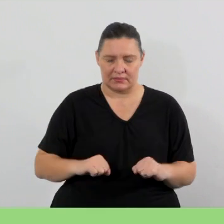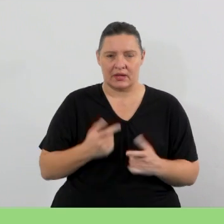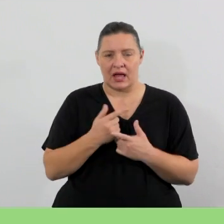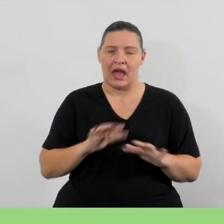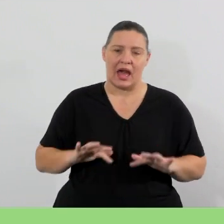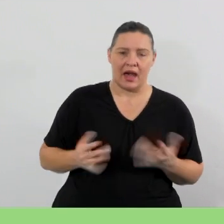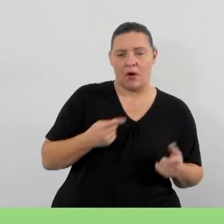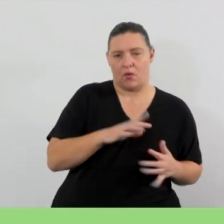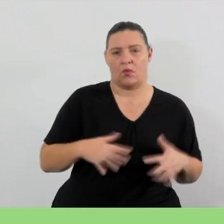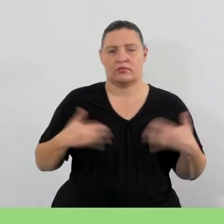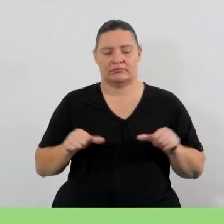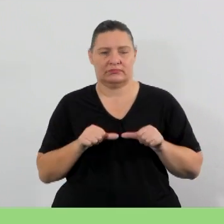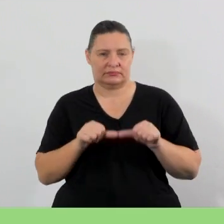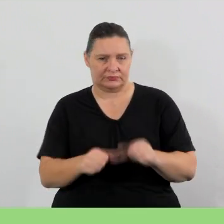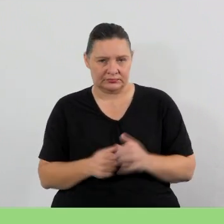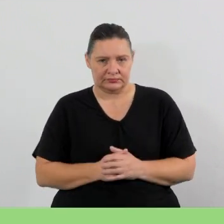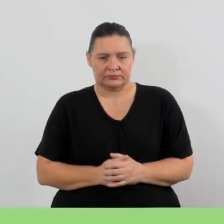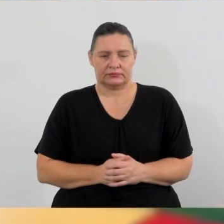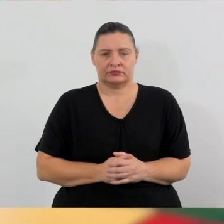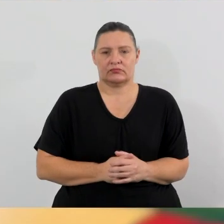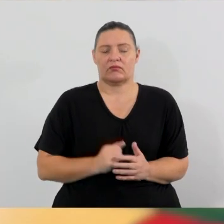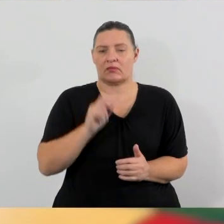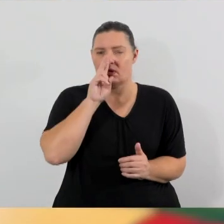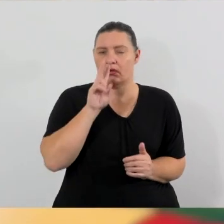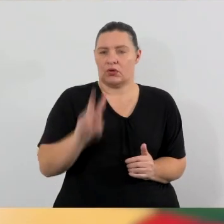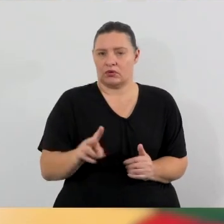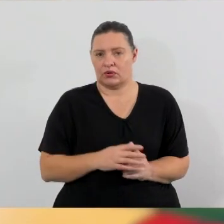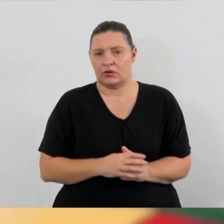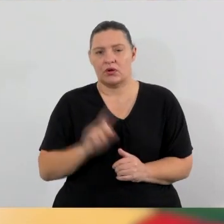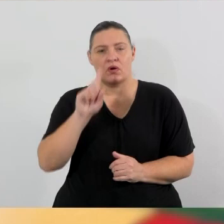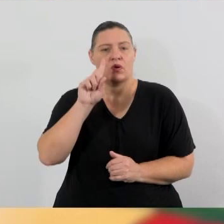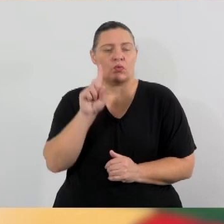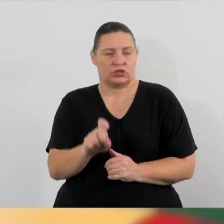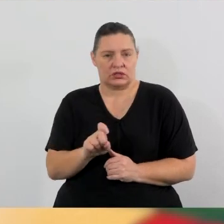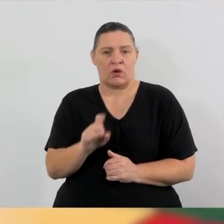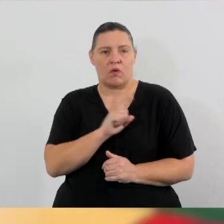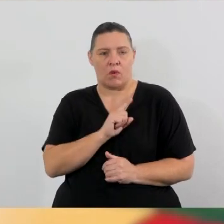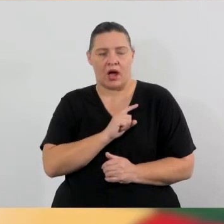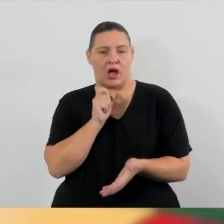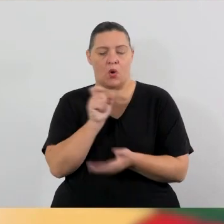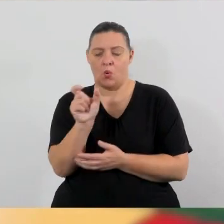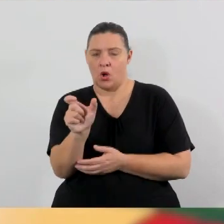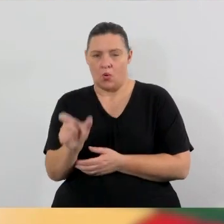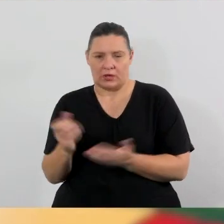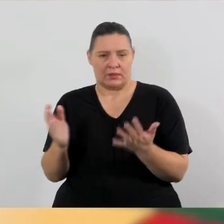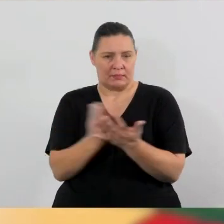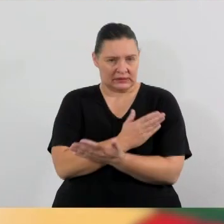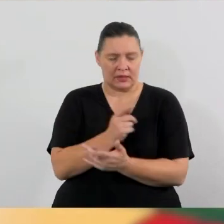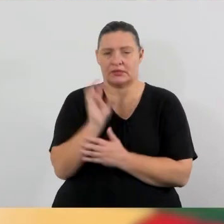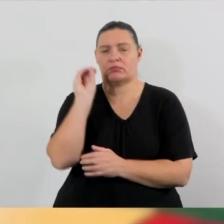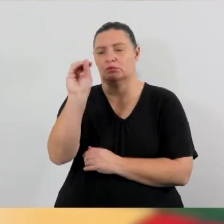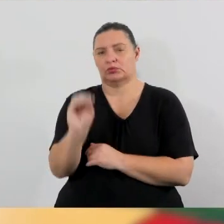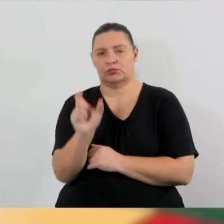how the organisms survive. Right. So now we are going to look at our questions because we need to fill in the